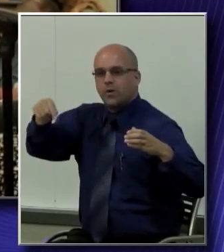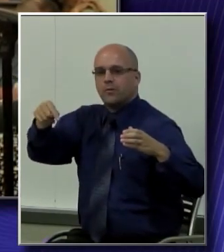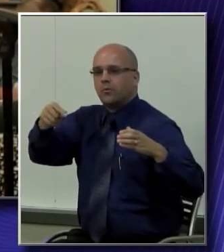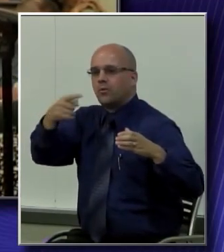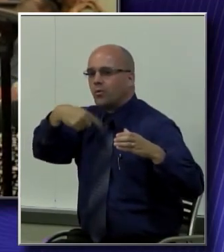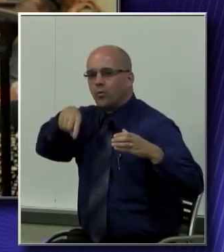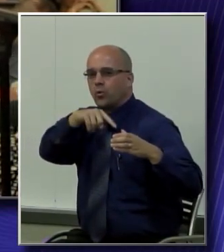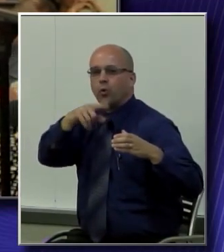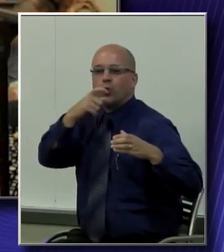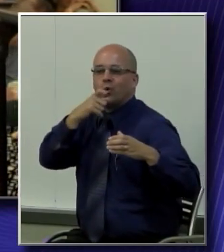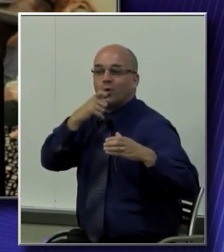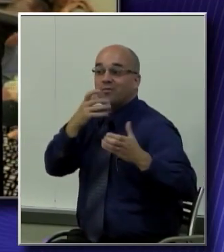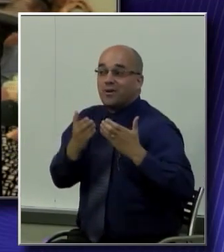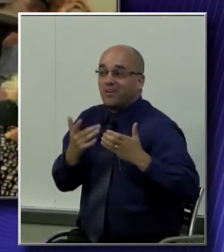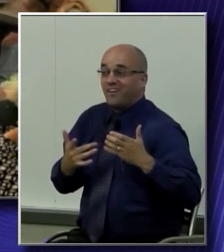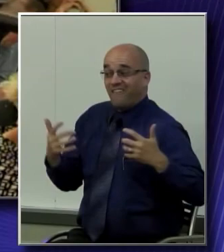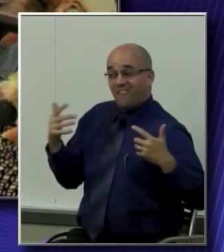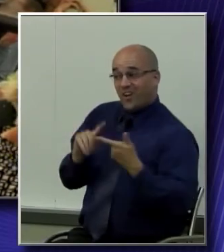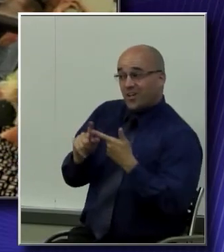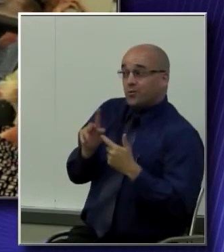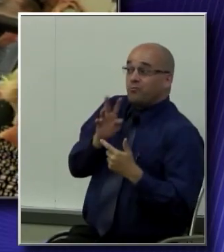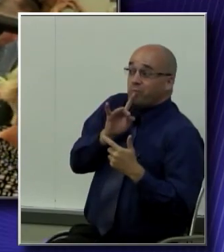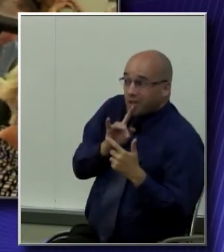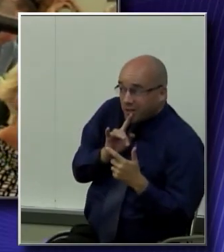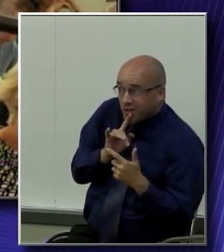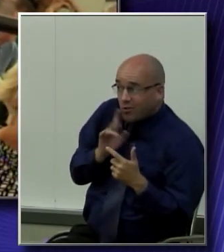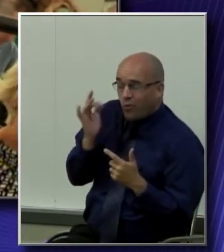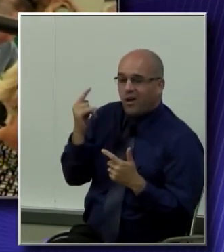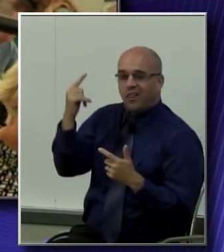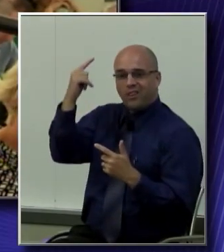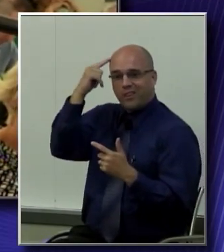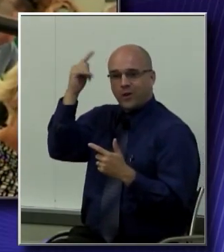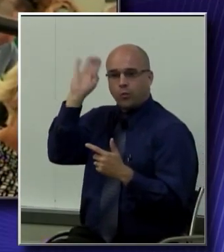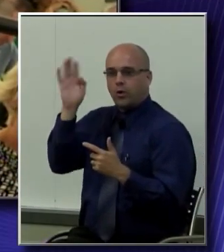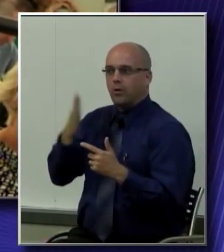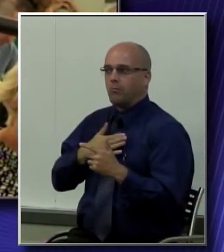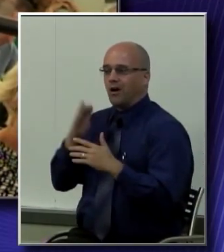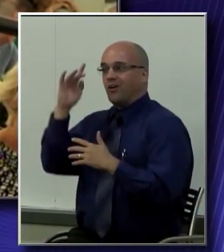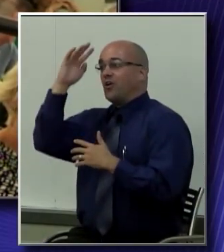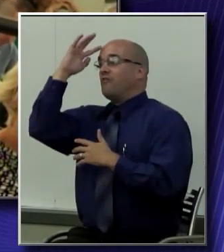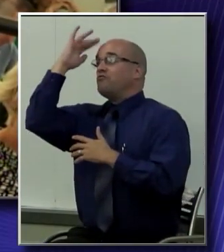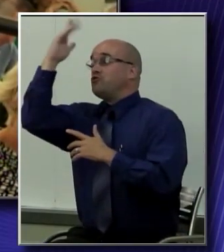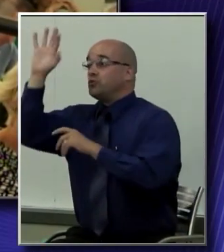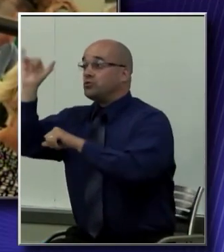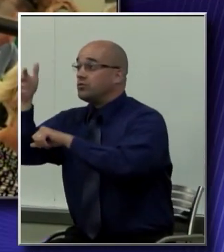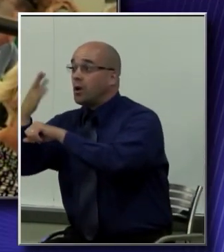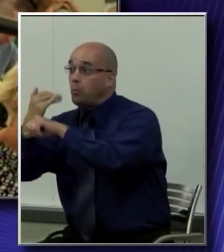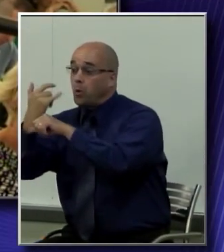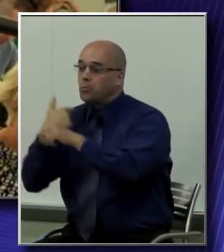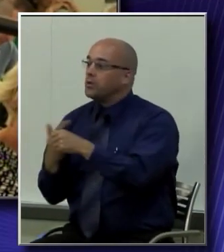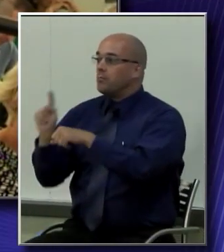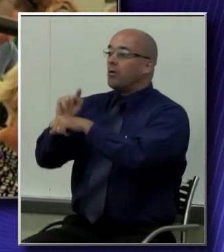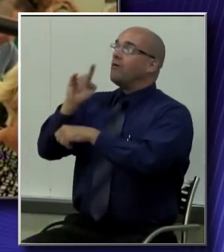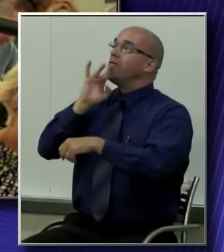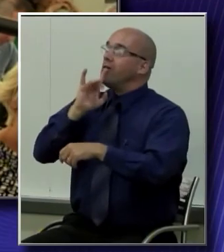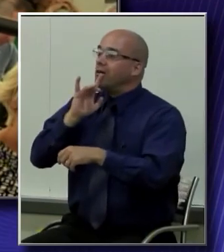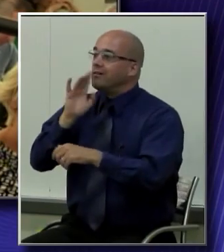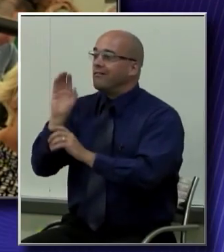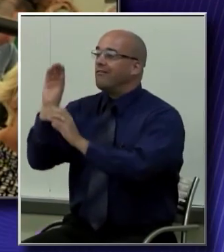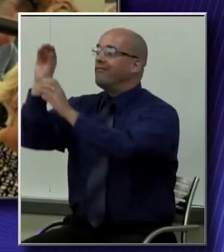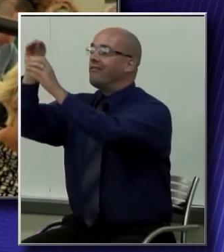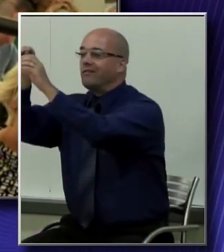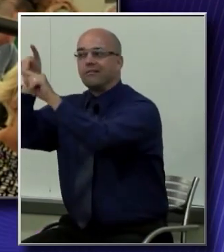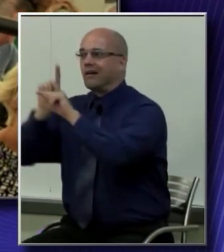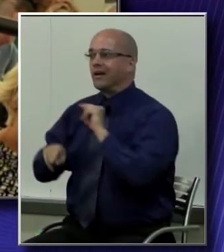be too afraid to speak in this forum for fear that it would reflect badly on them and their future employment prospects. But there's a growing number of instructional